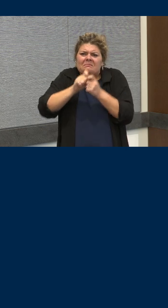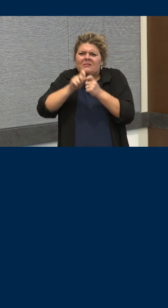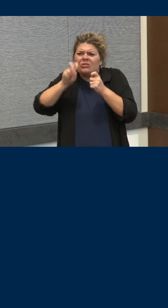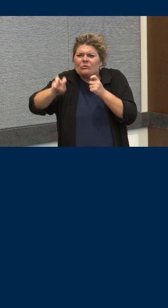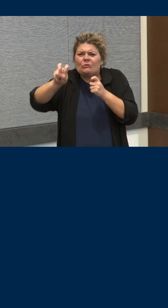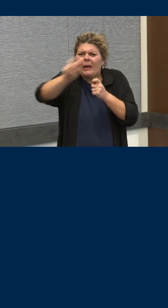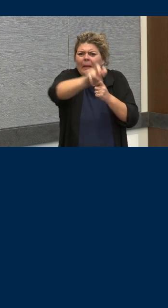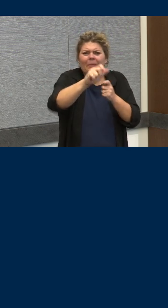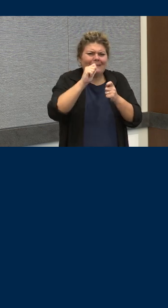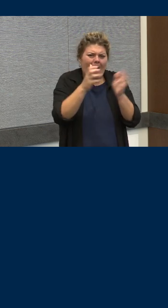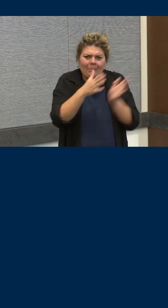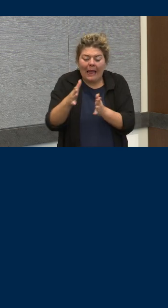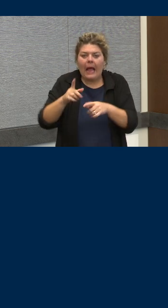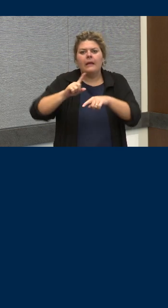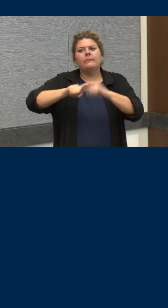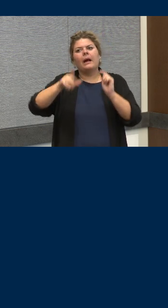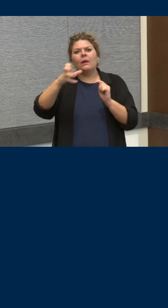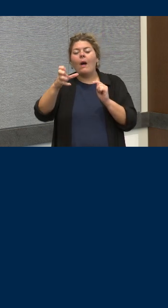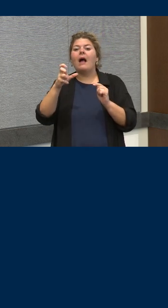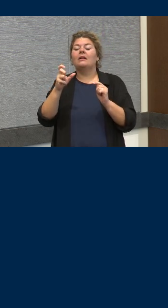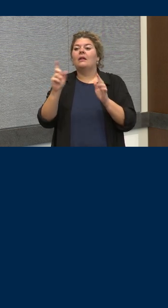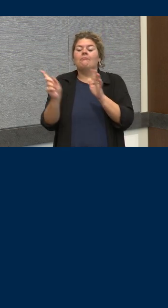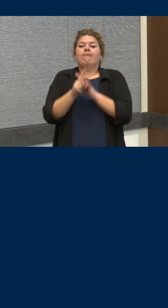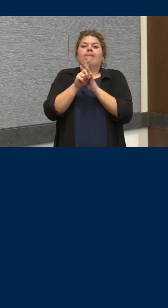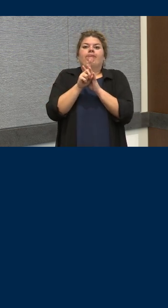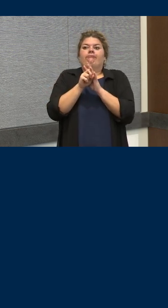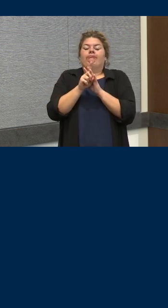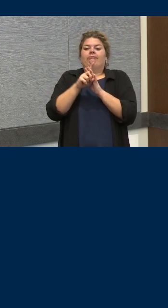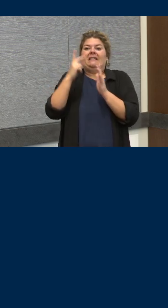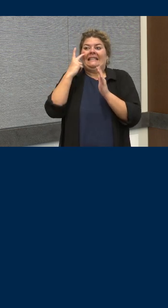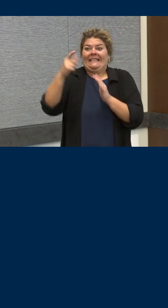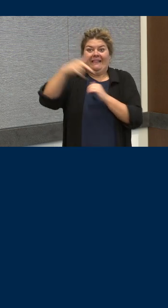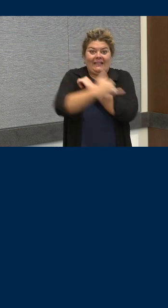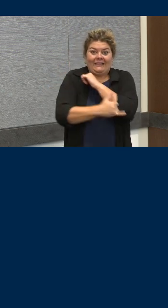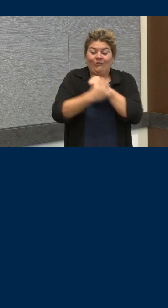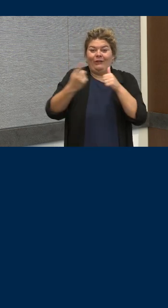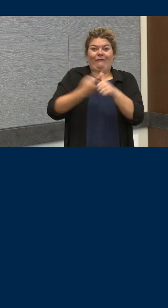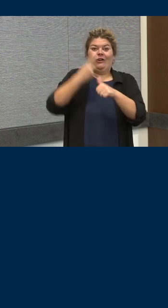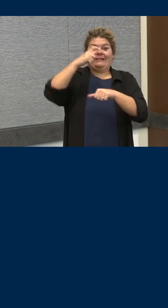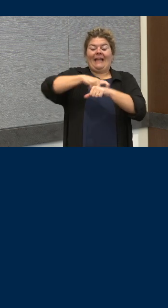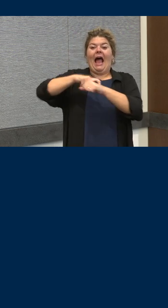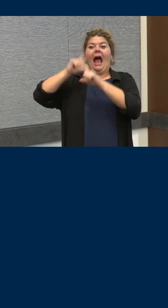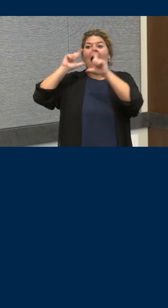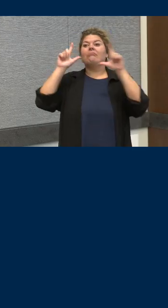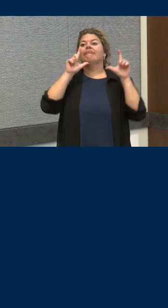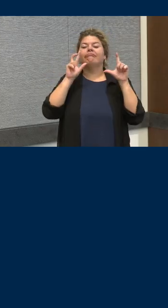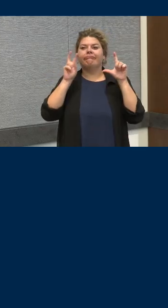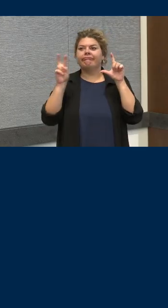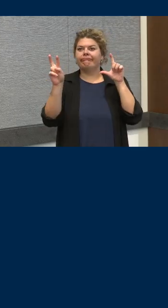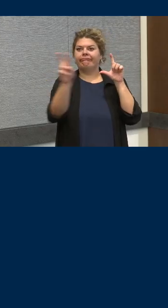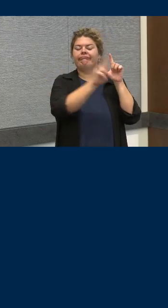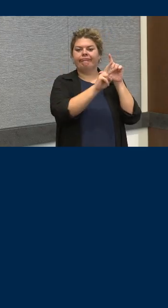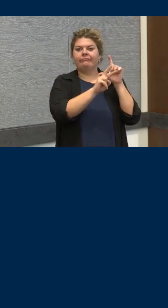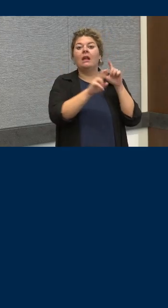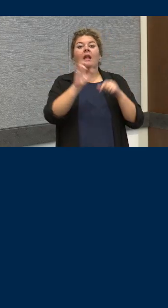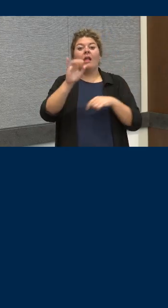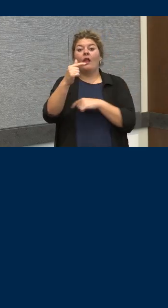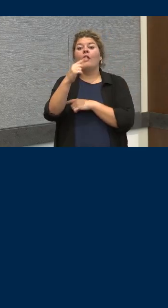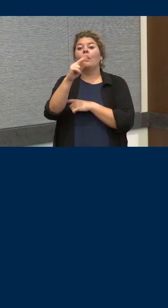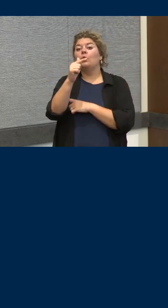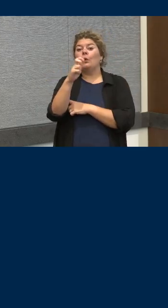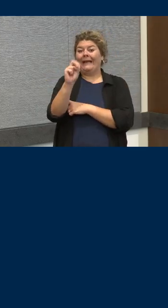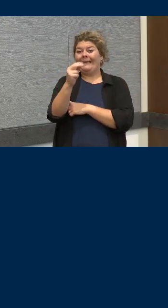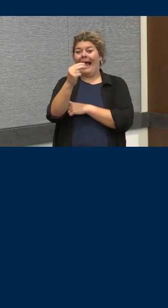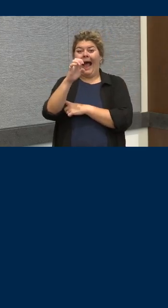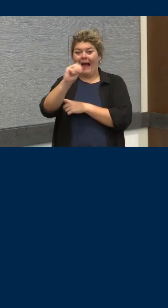spontaneous record of a man seeing this country for the first time. Frank received the Guggenheim Fellowship to spend a